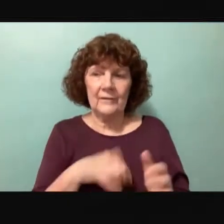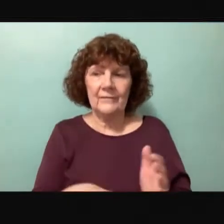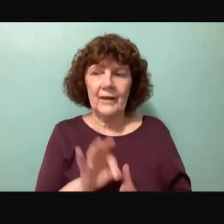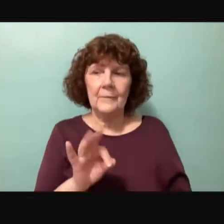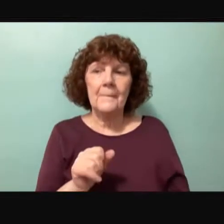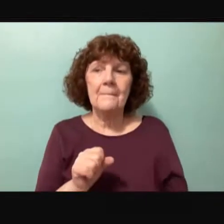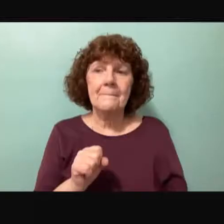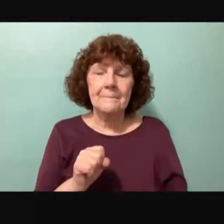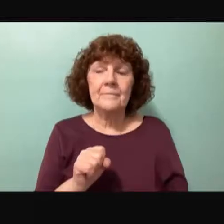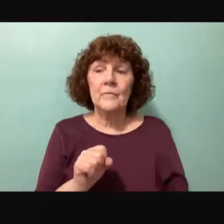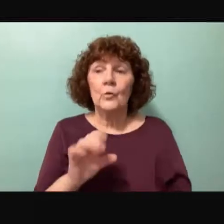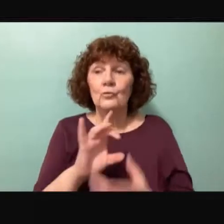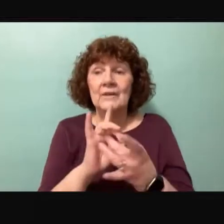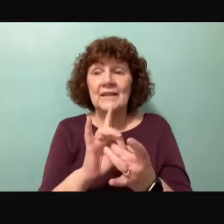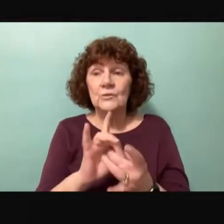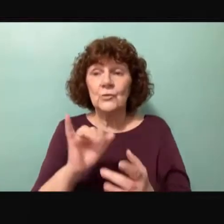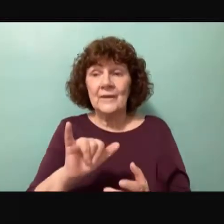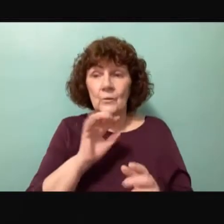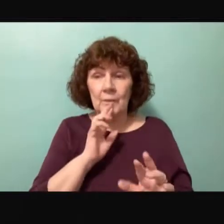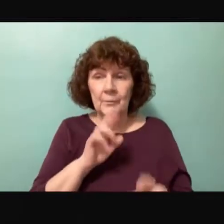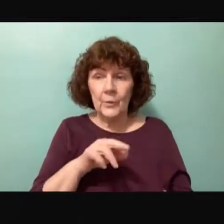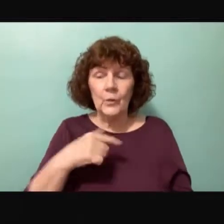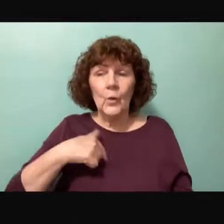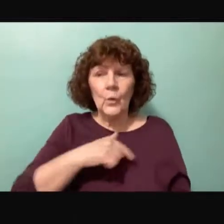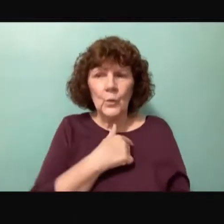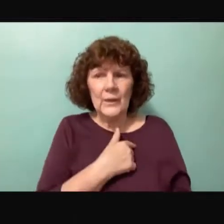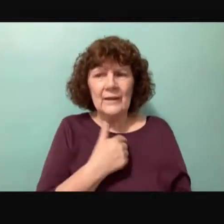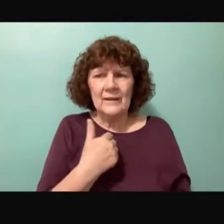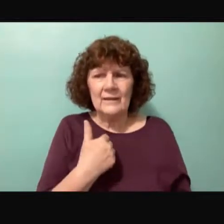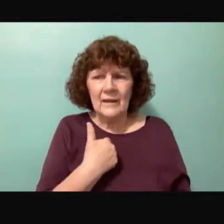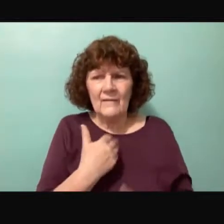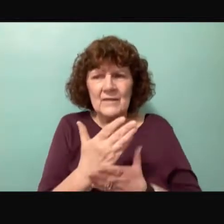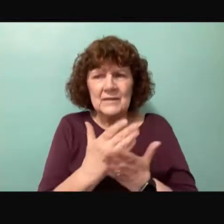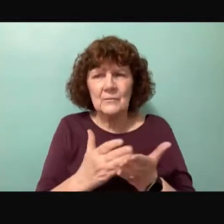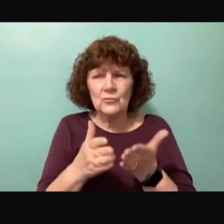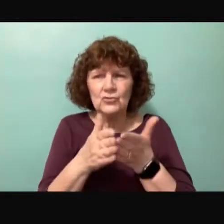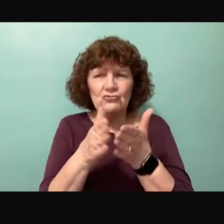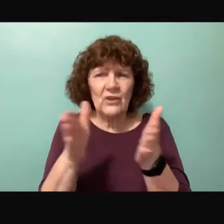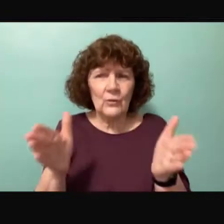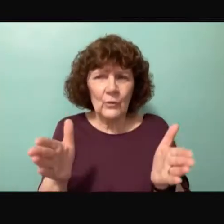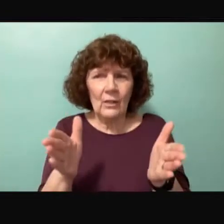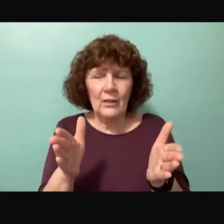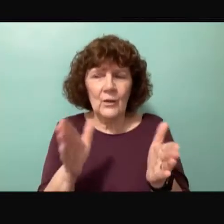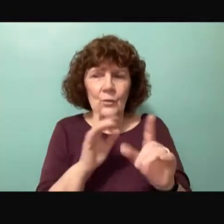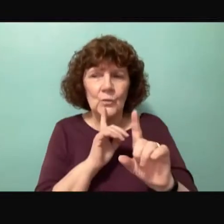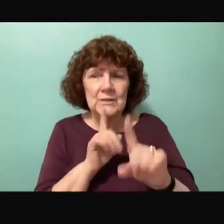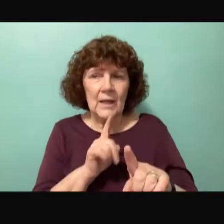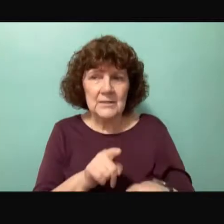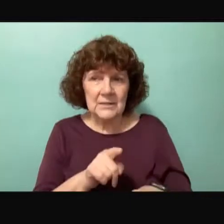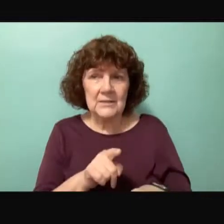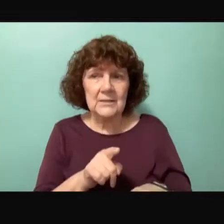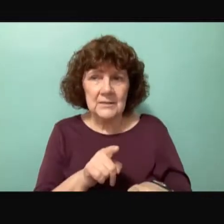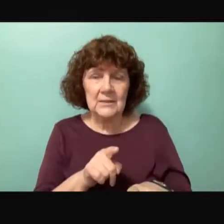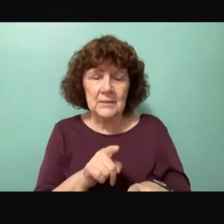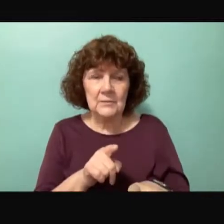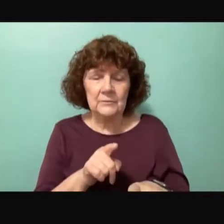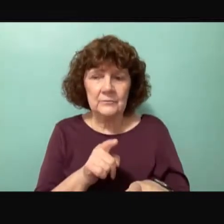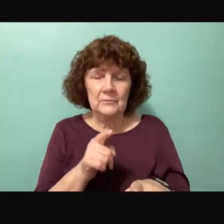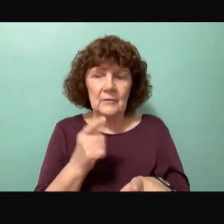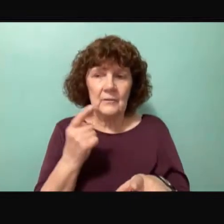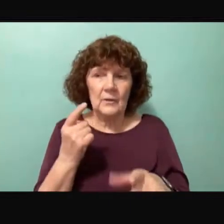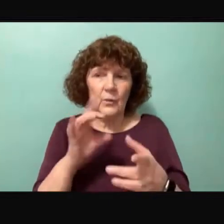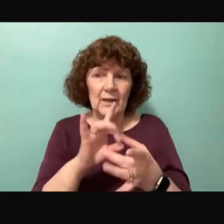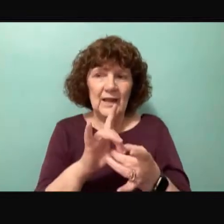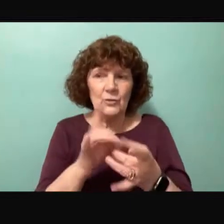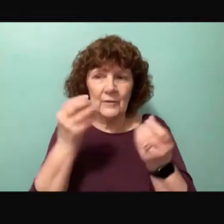With regard to the report, we have just some general responses to information contained in the